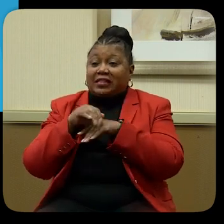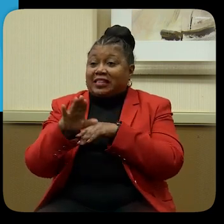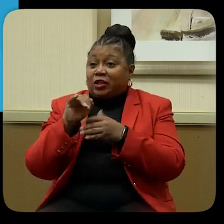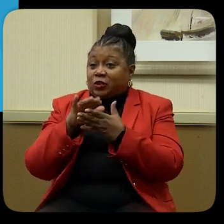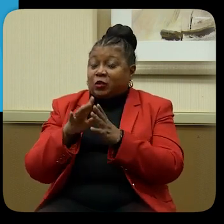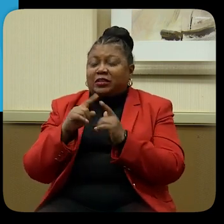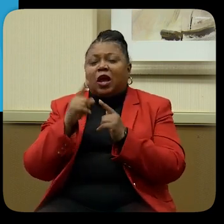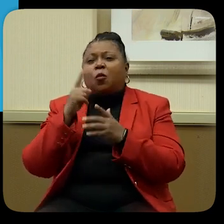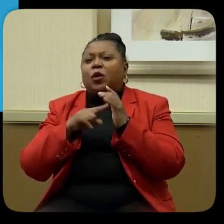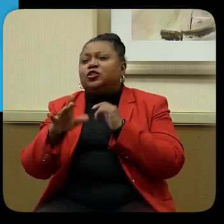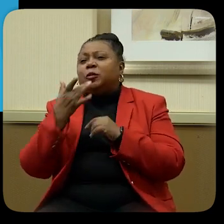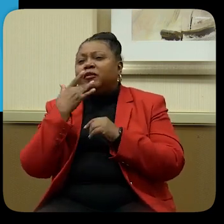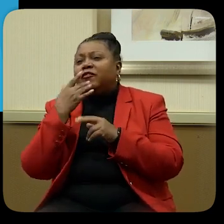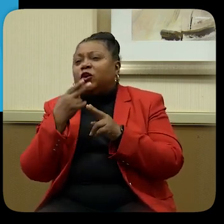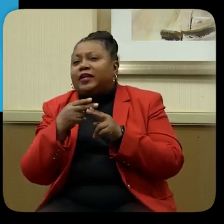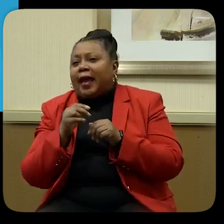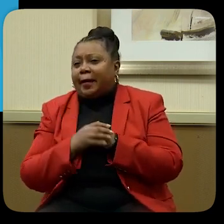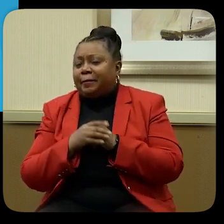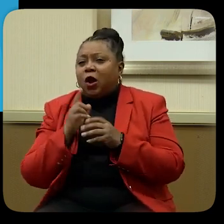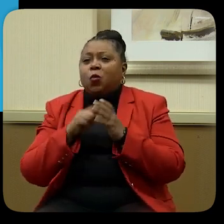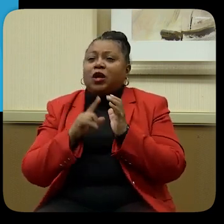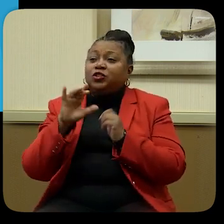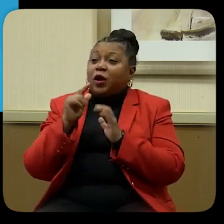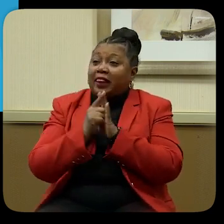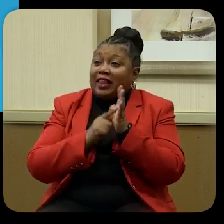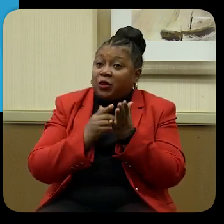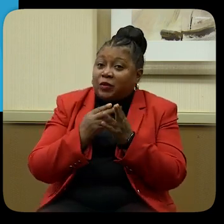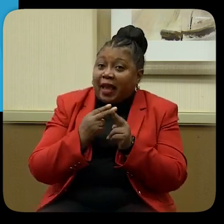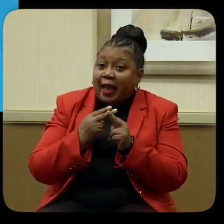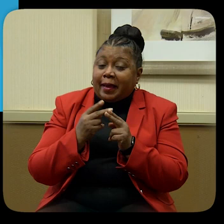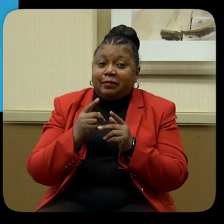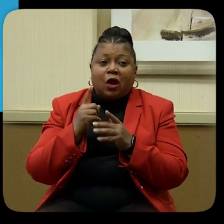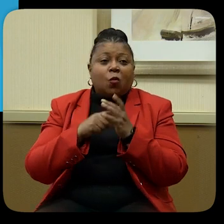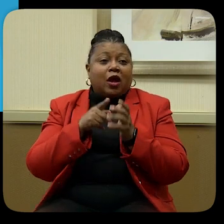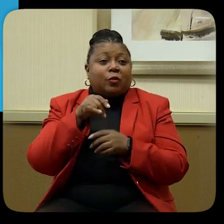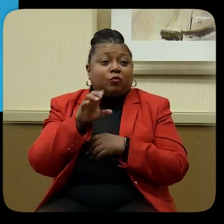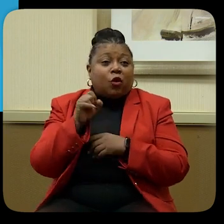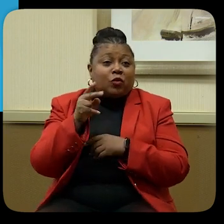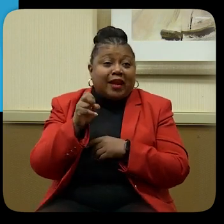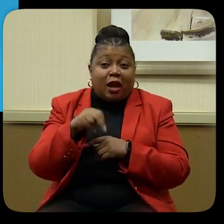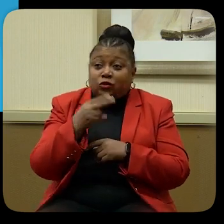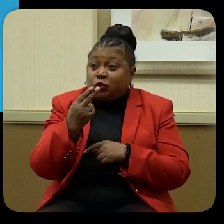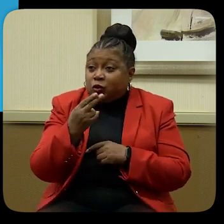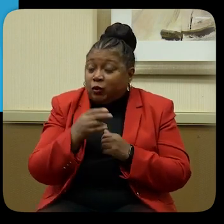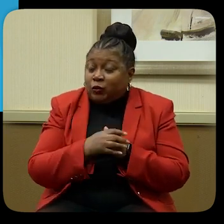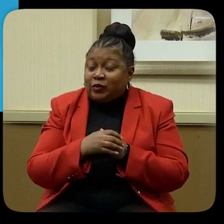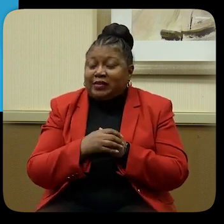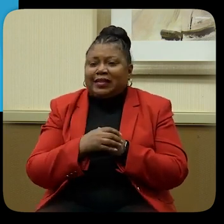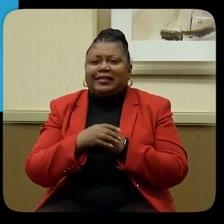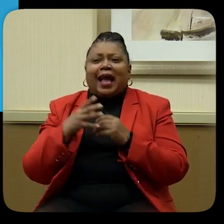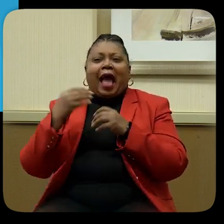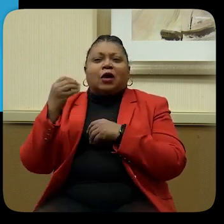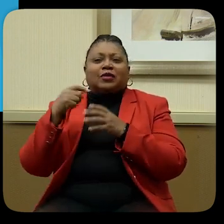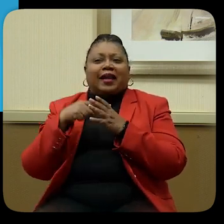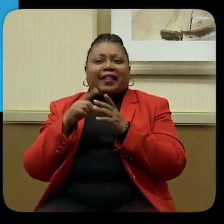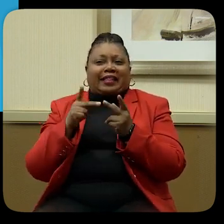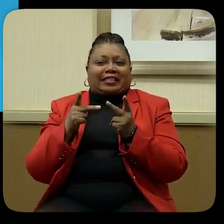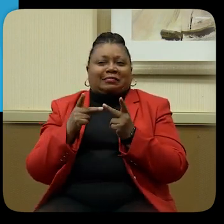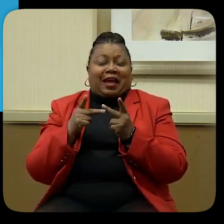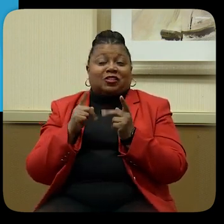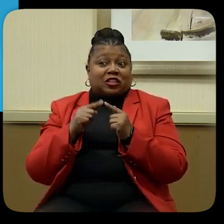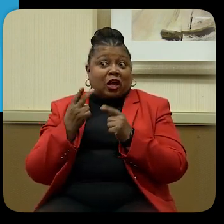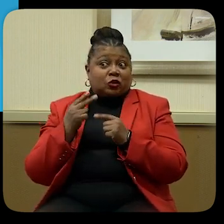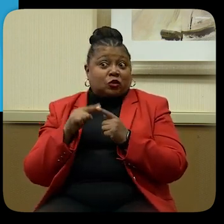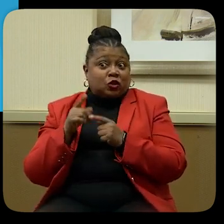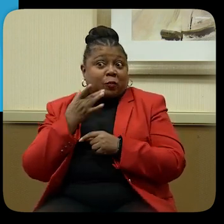to your students. It says, what's your preferred name? What's your legal name? What pronouns do you use? Outside of this space,